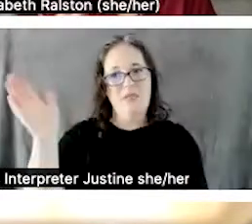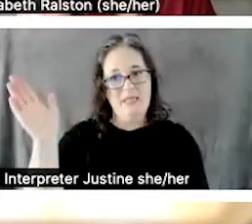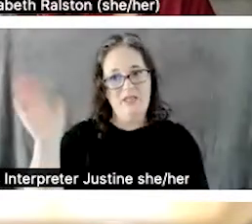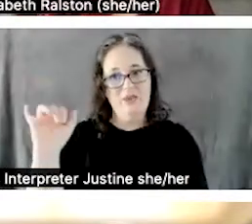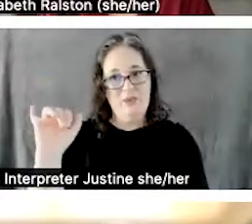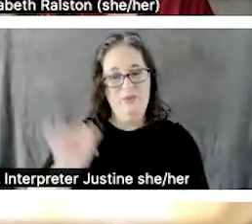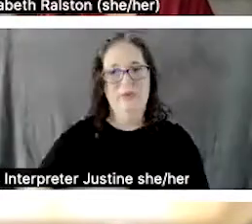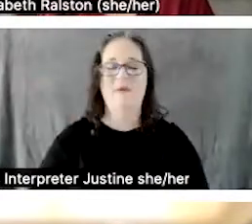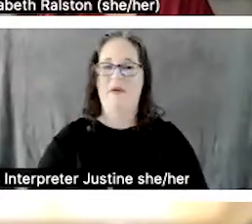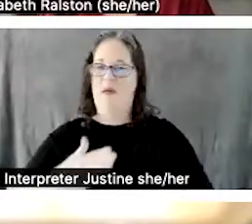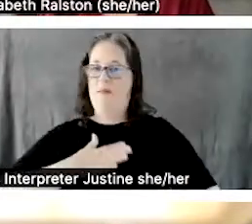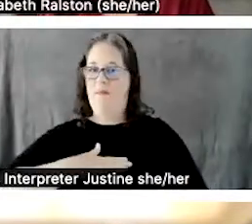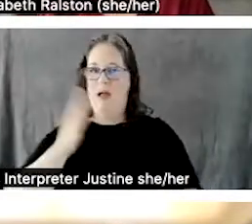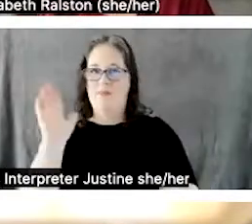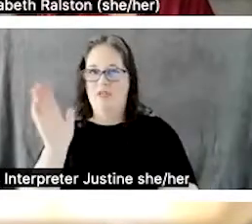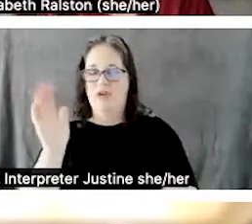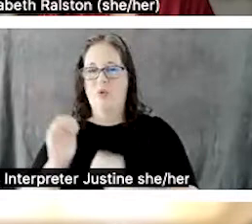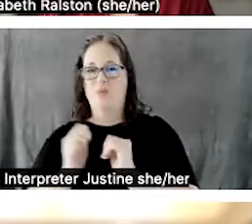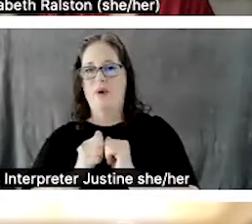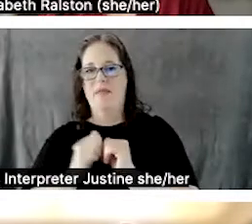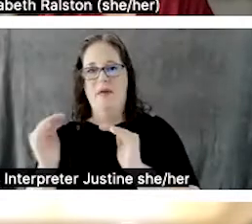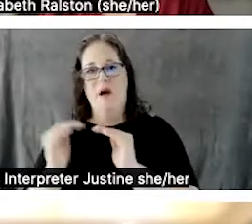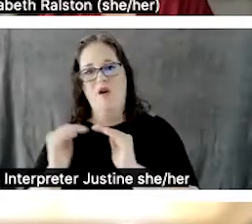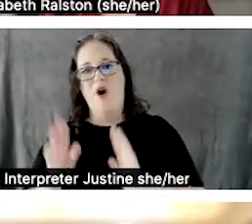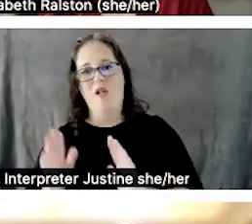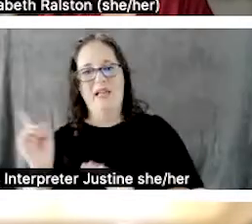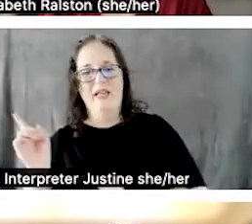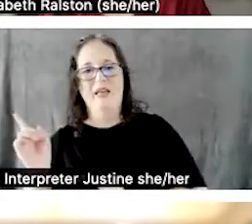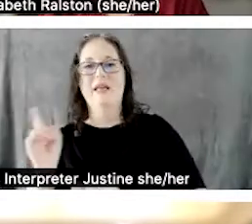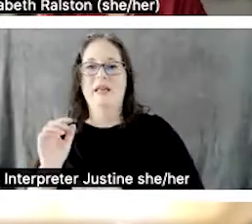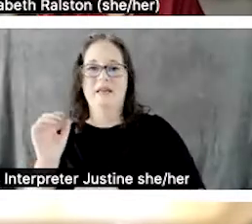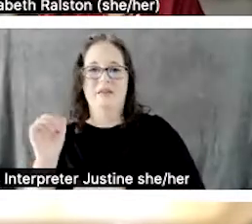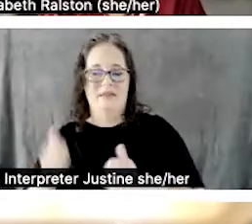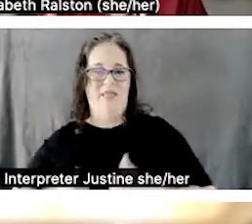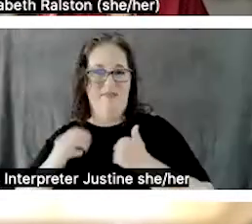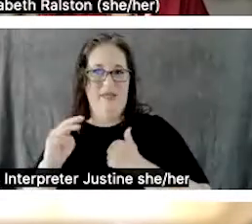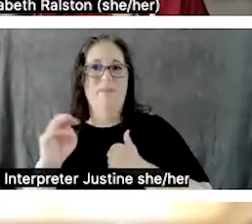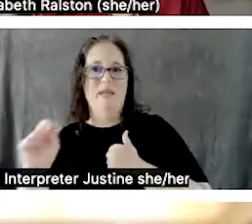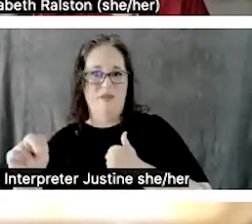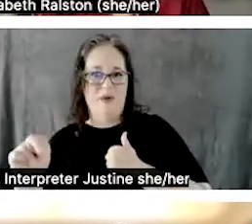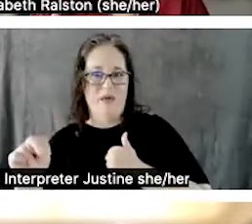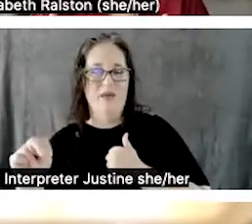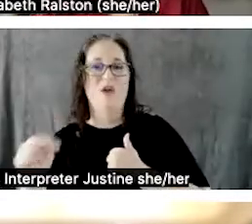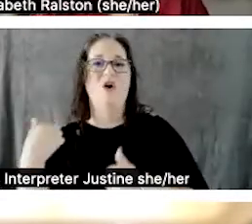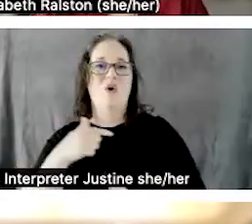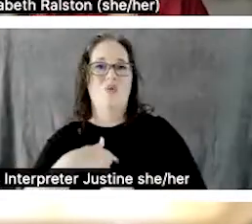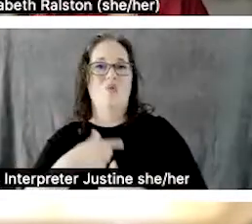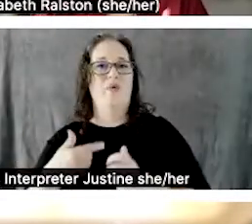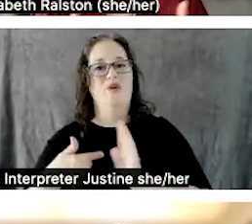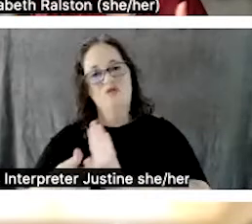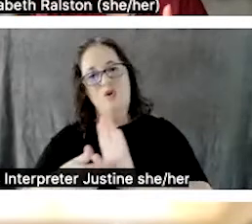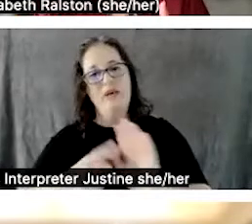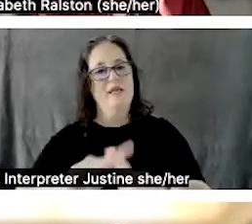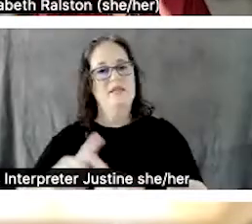was with another colleague in Minnesota about access plans and the different kinds of access plans that you can use,